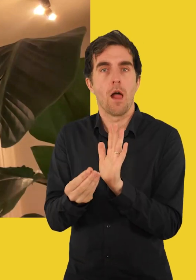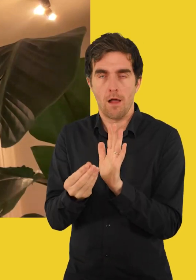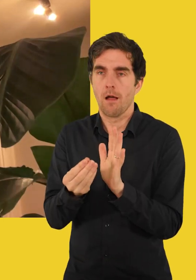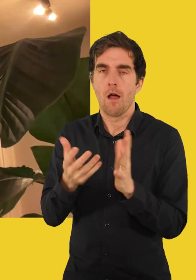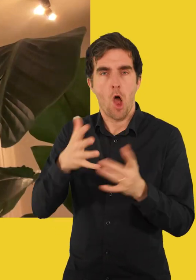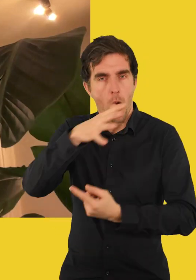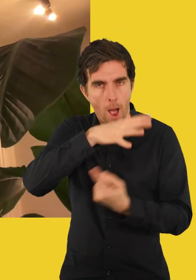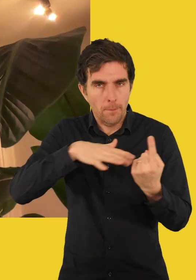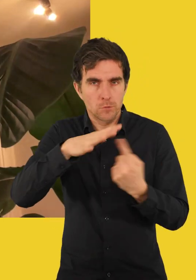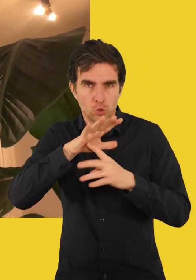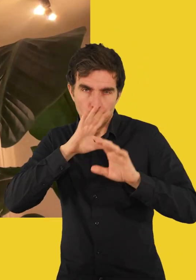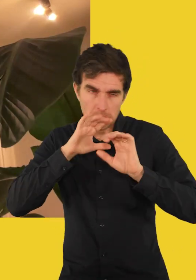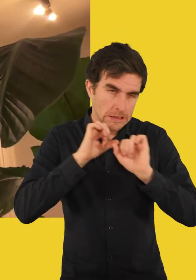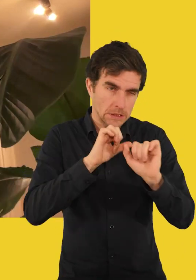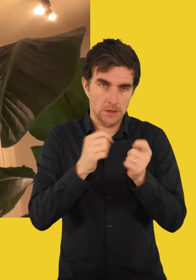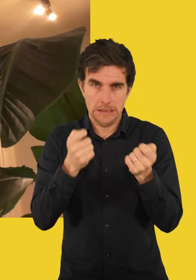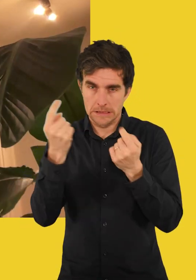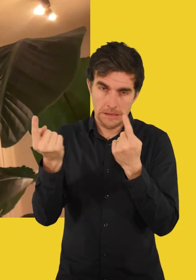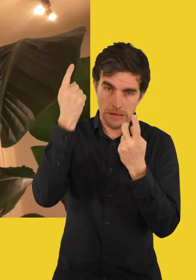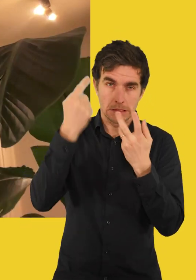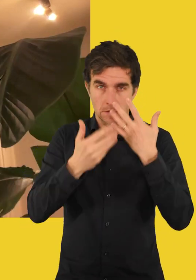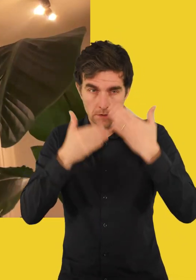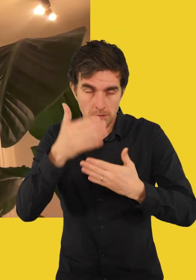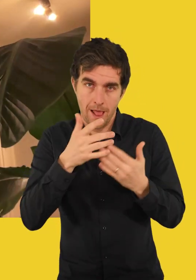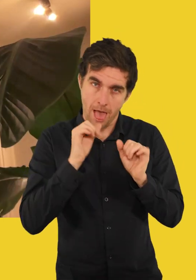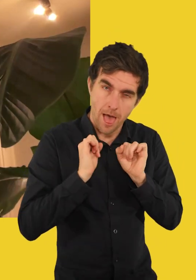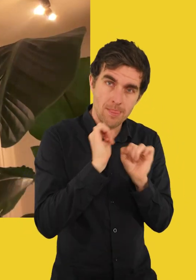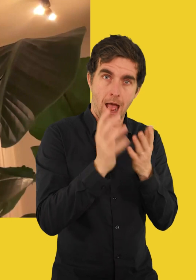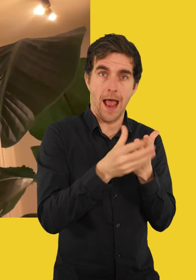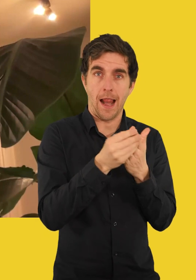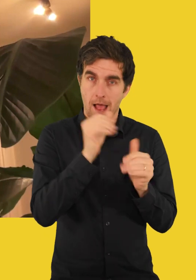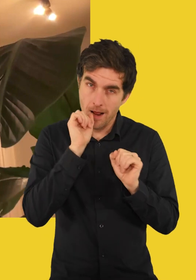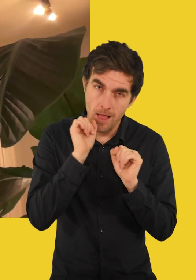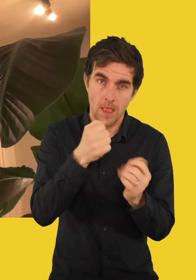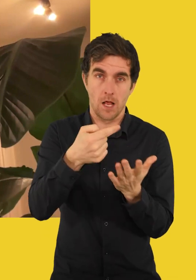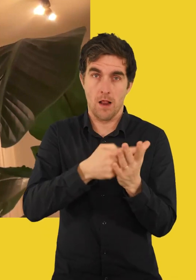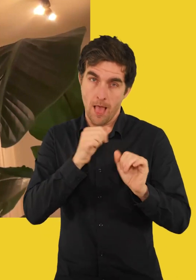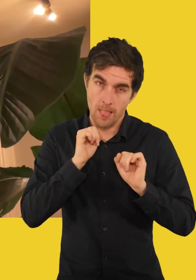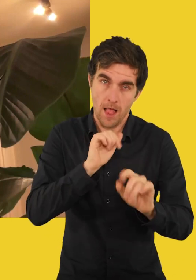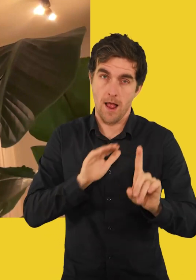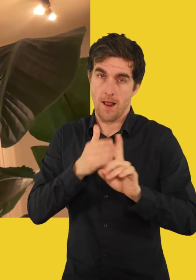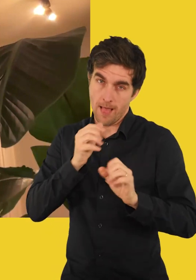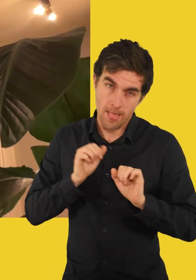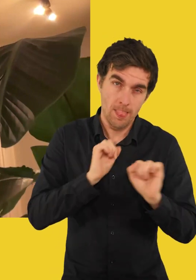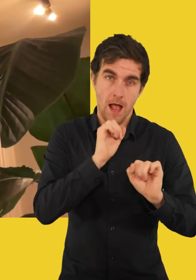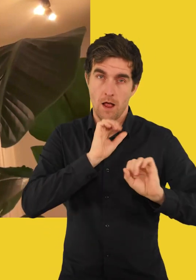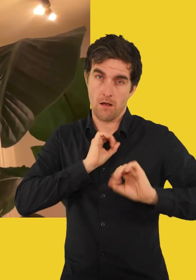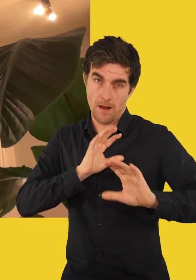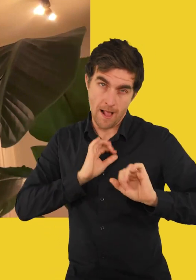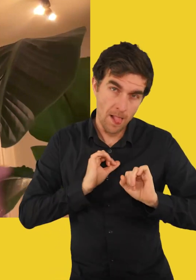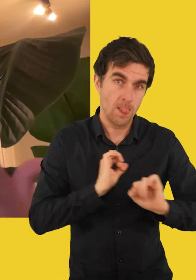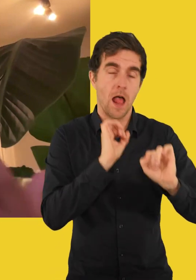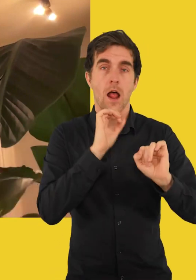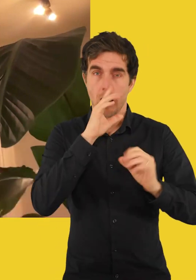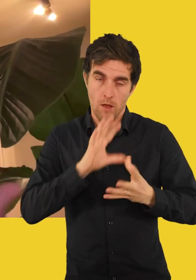of community-driven litigation, which makes sure that communities can set the agenda, that they can set the objectives, that they can set the narratives,